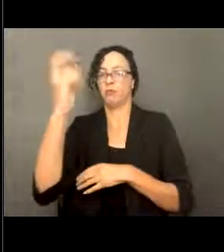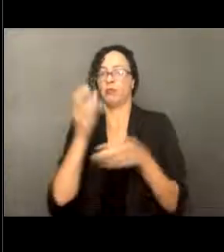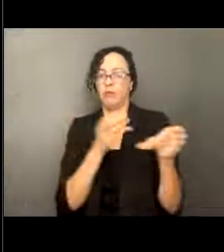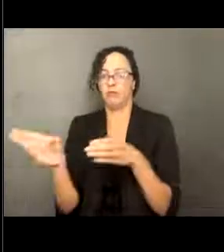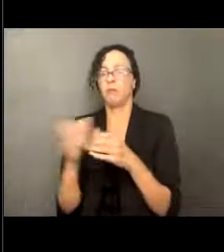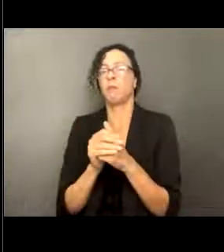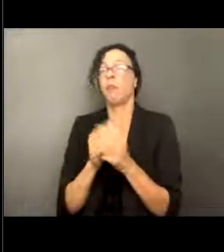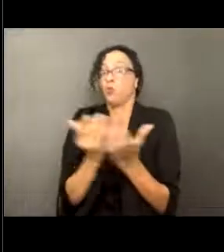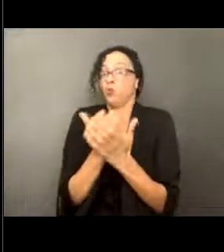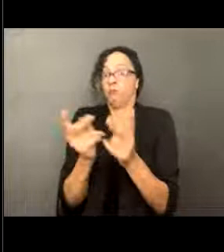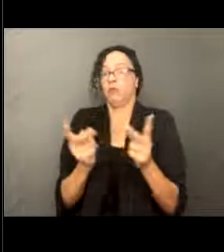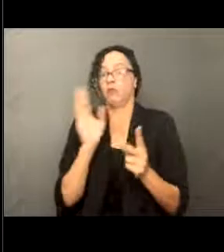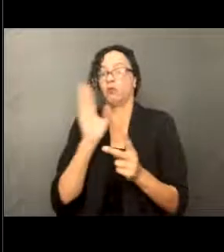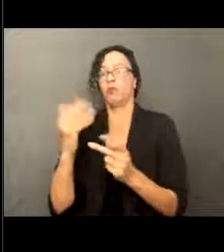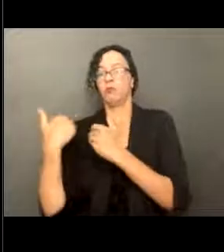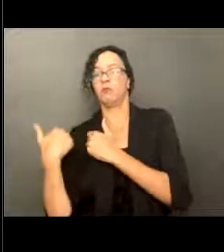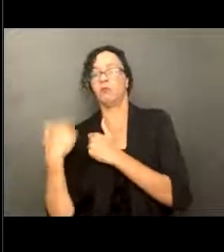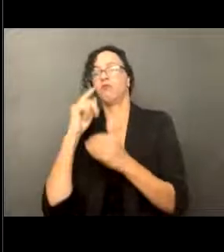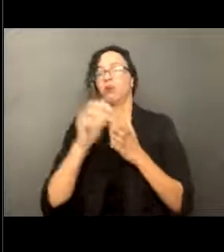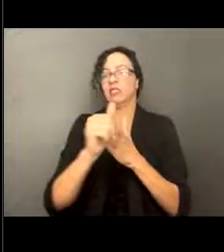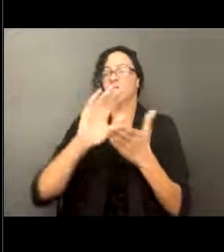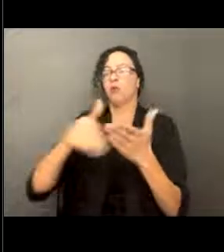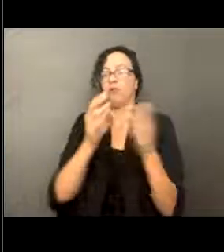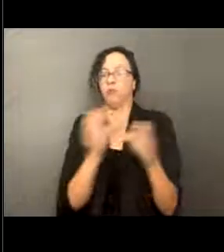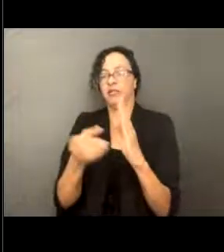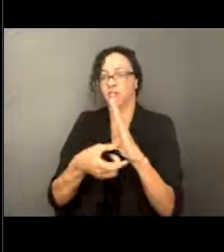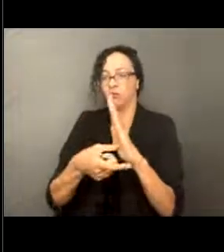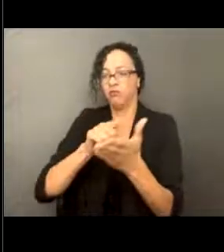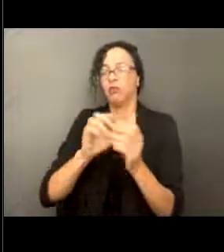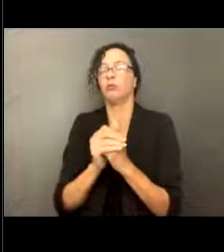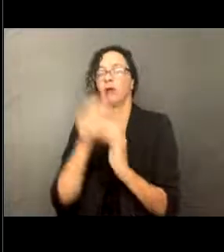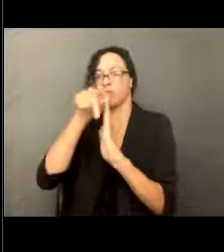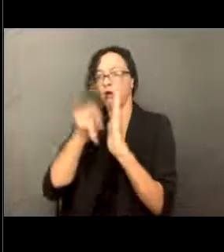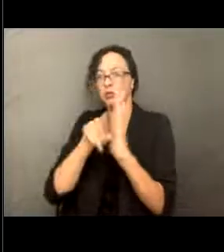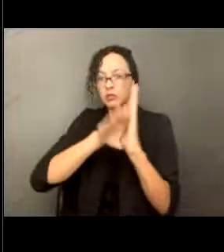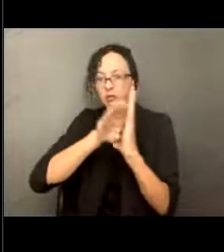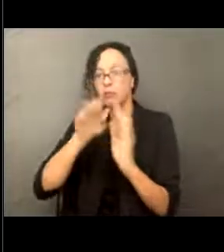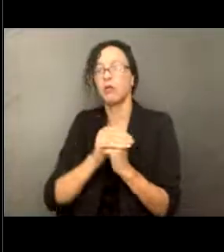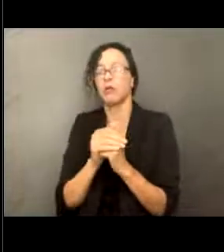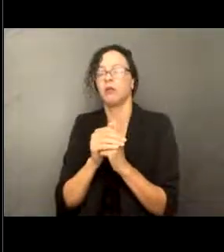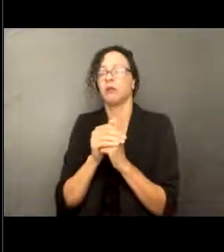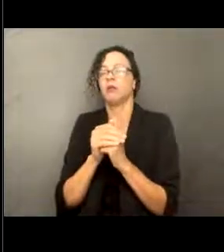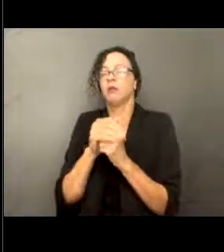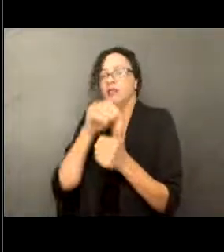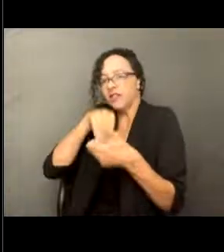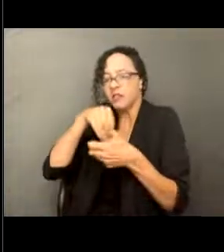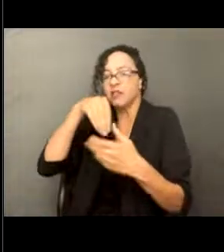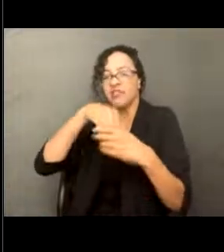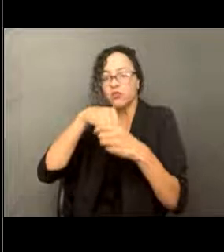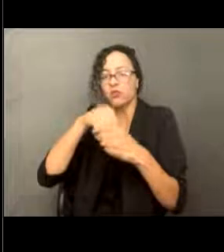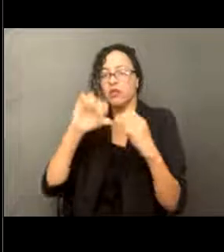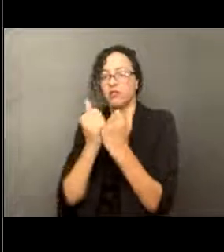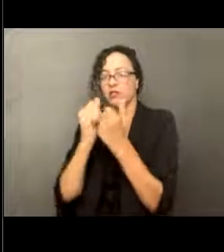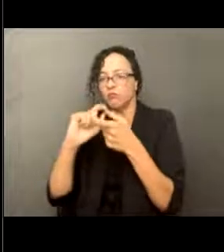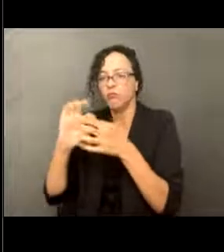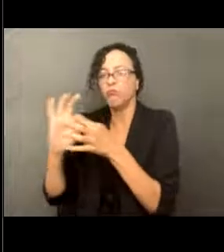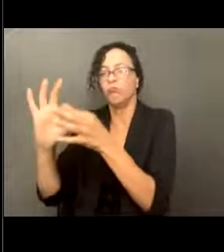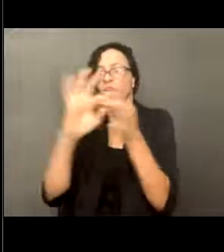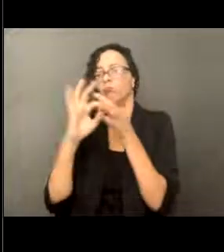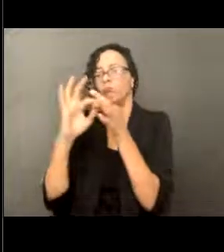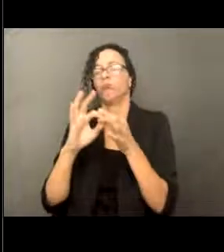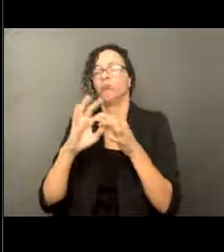be responsible for leading all plan review, policy development, and interagency coordination that the team conducts related to